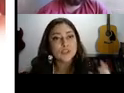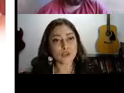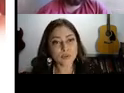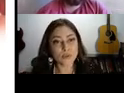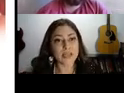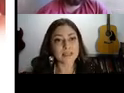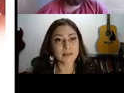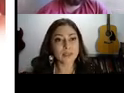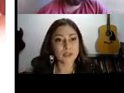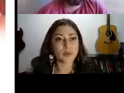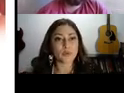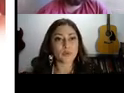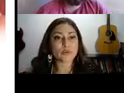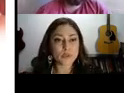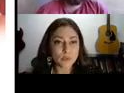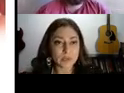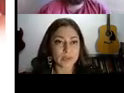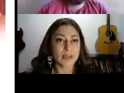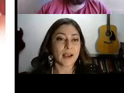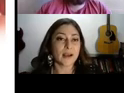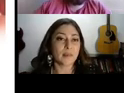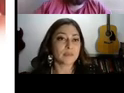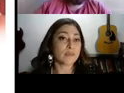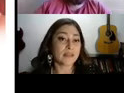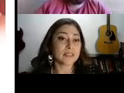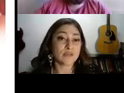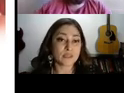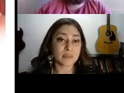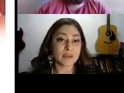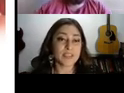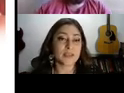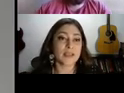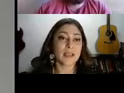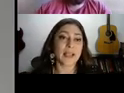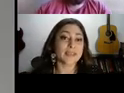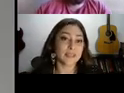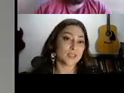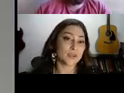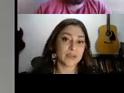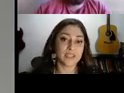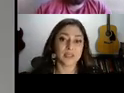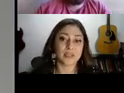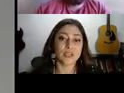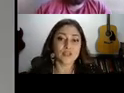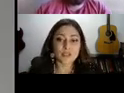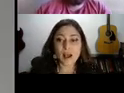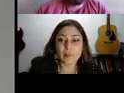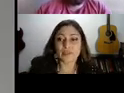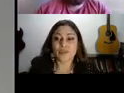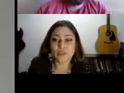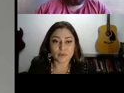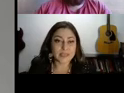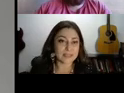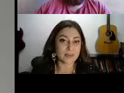you choose as something that you're pursuing in self-determination and anti-discrimination. So to